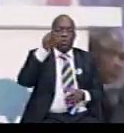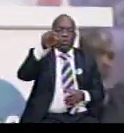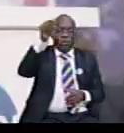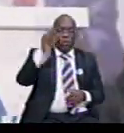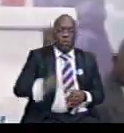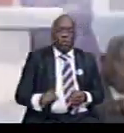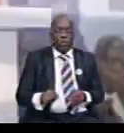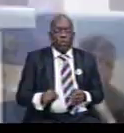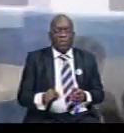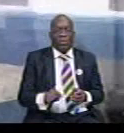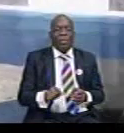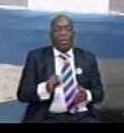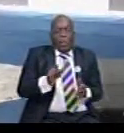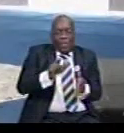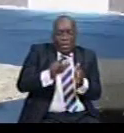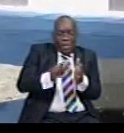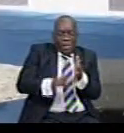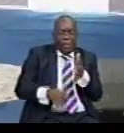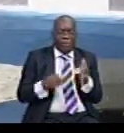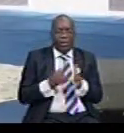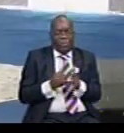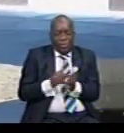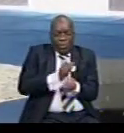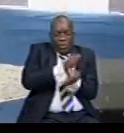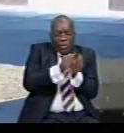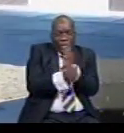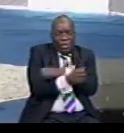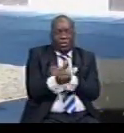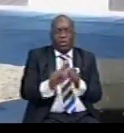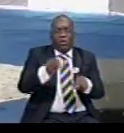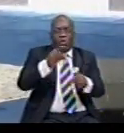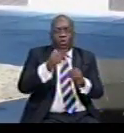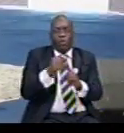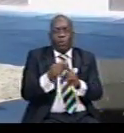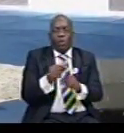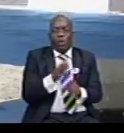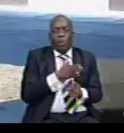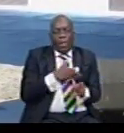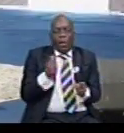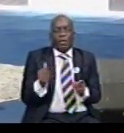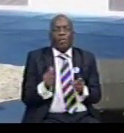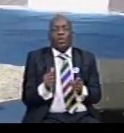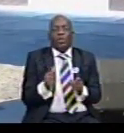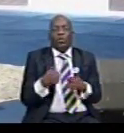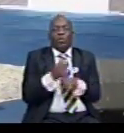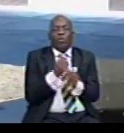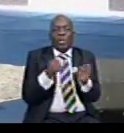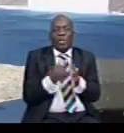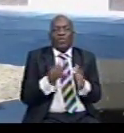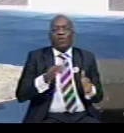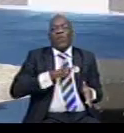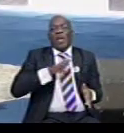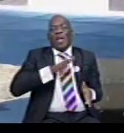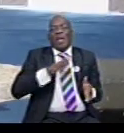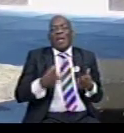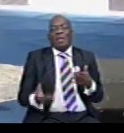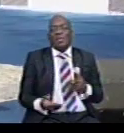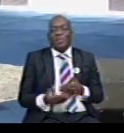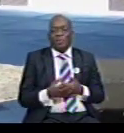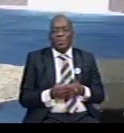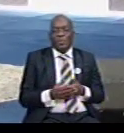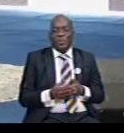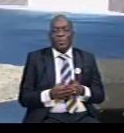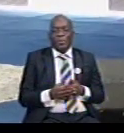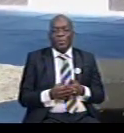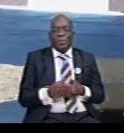it down, doctor it, and tailor it. Now, please